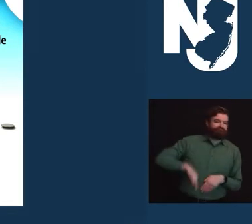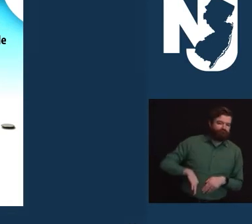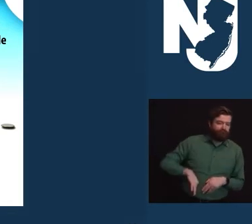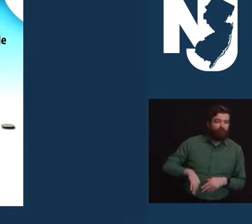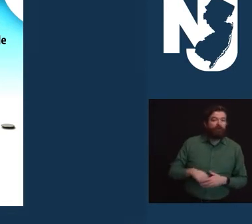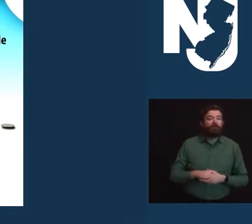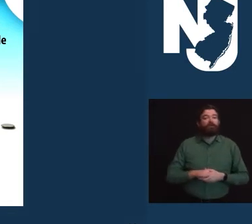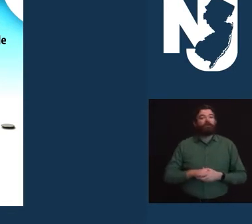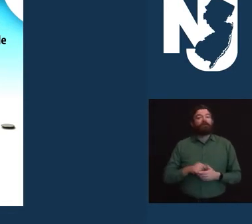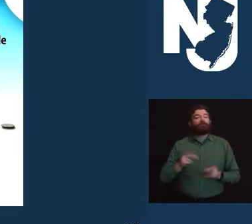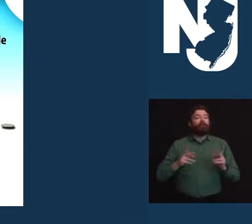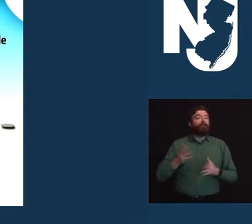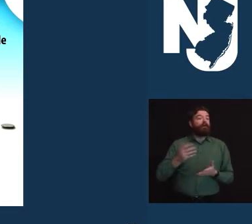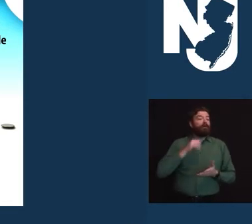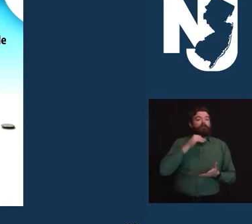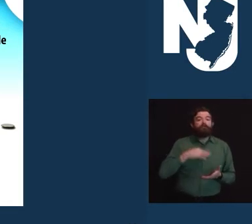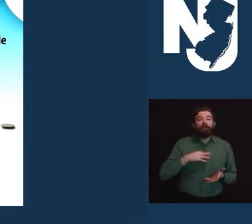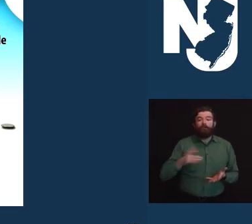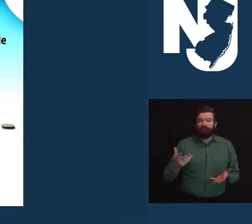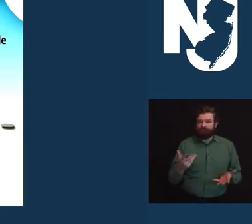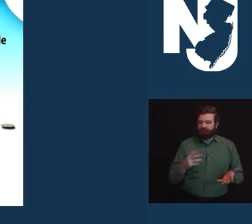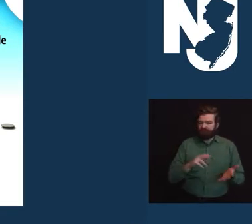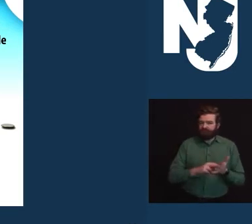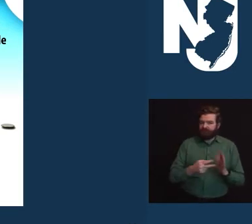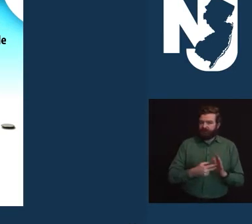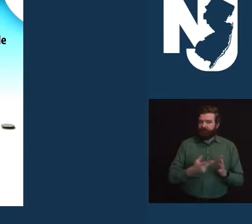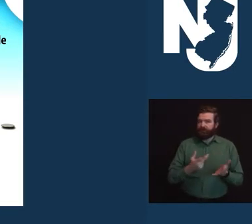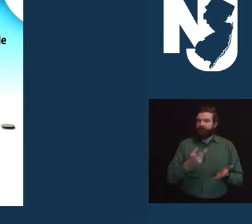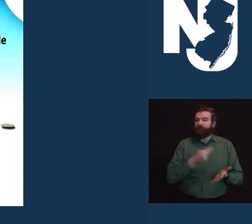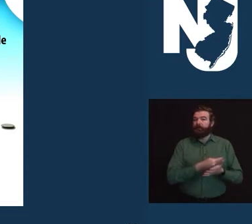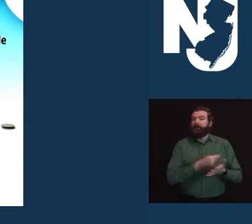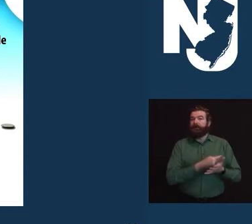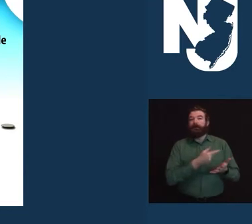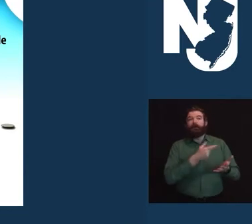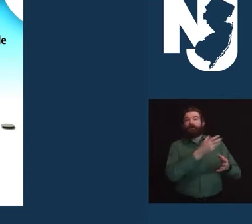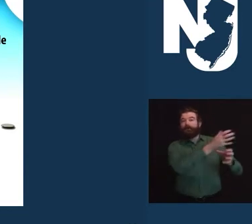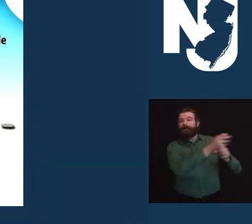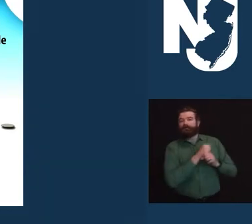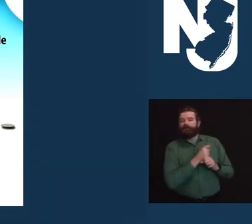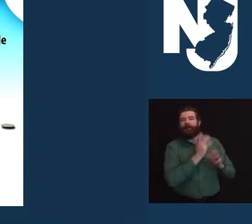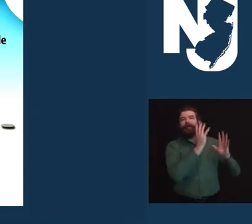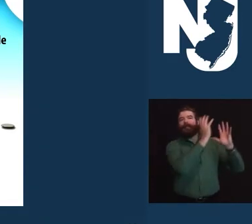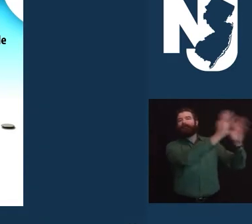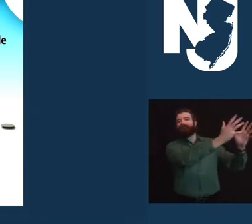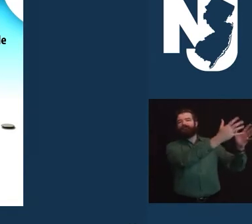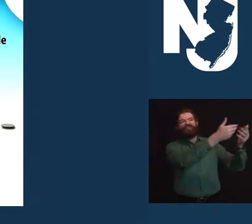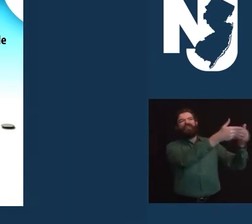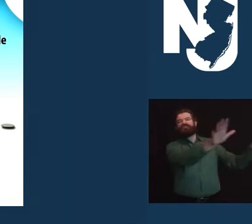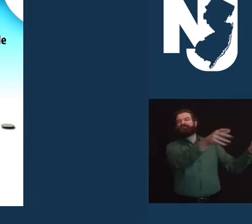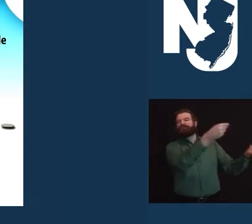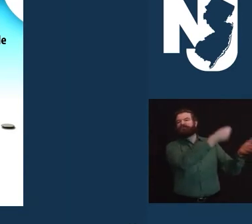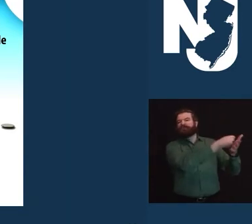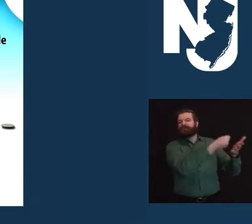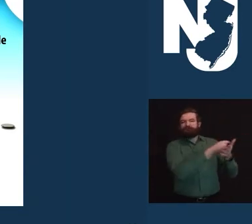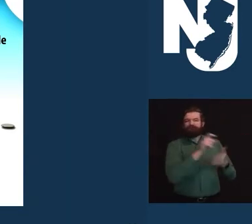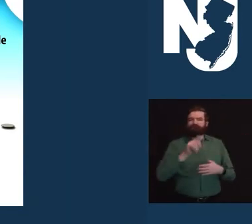leaving their hard-earned cash on the table. So to learn if you are eligible for the New Jersey Earned Income Tax Credit, go to that